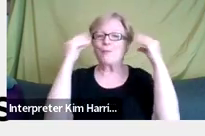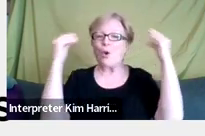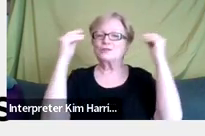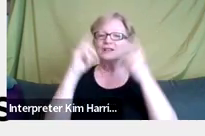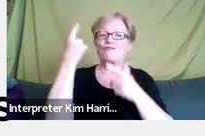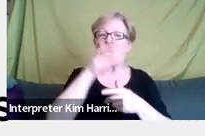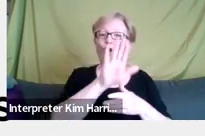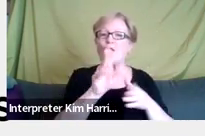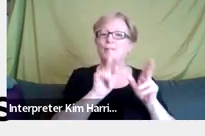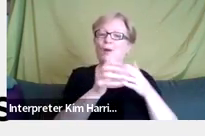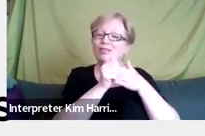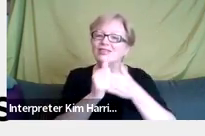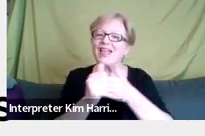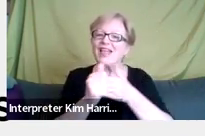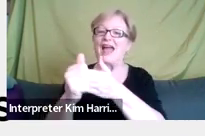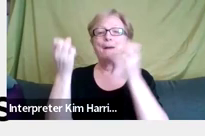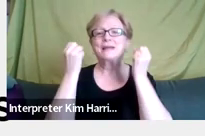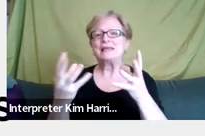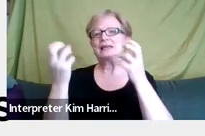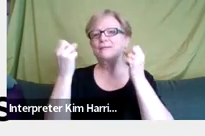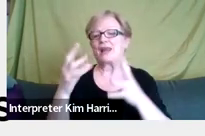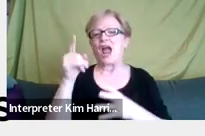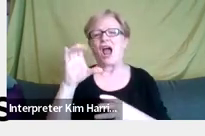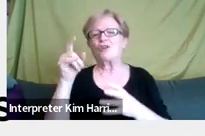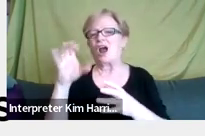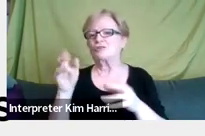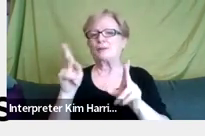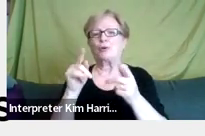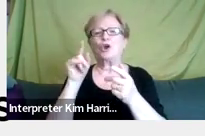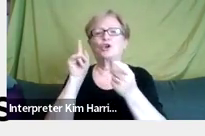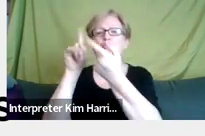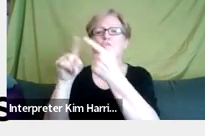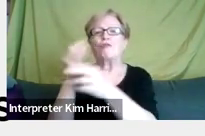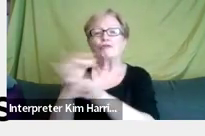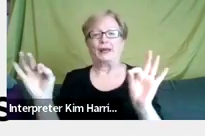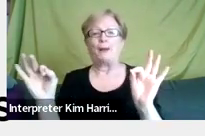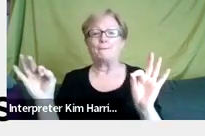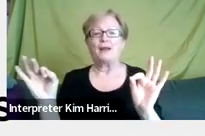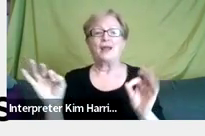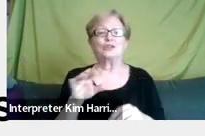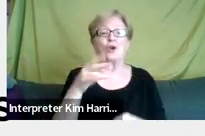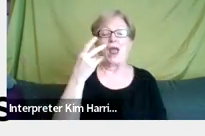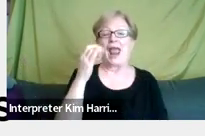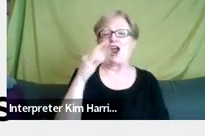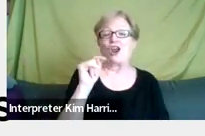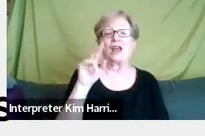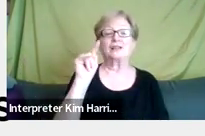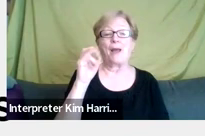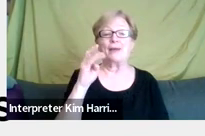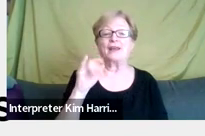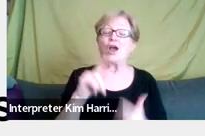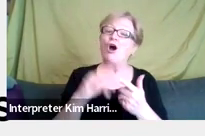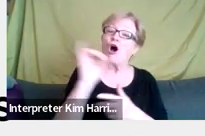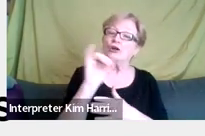people that led hundreds of people to freedom. So Harriet Tubman. Another